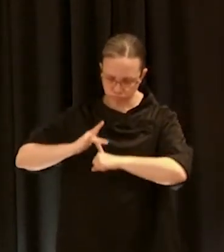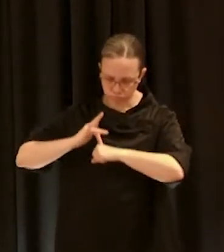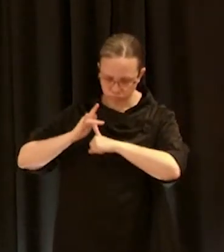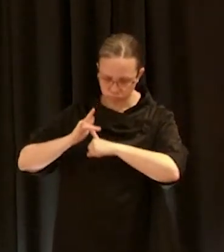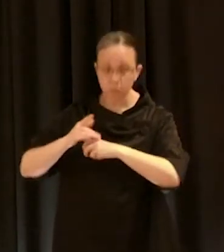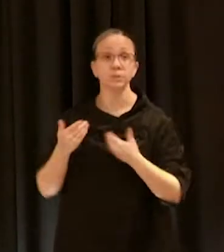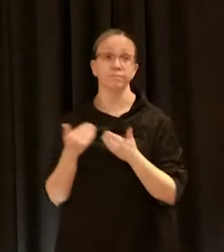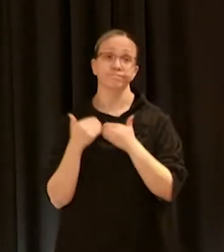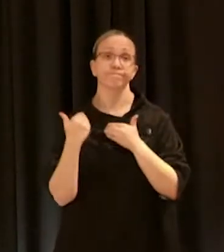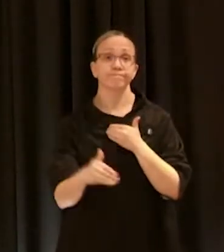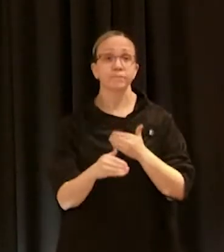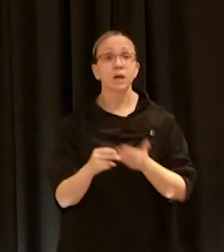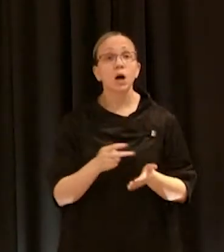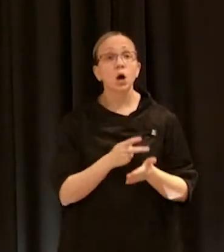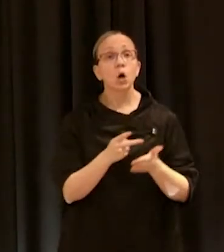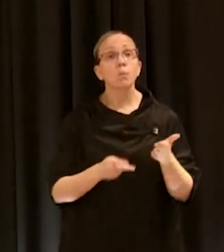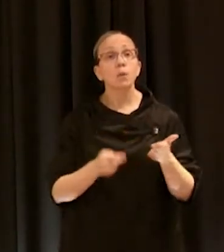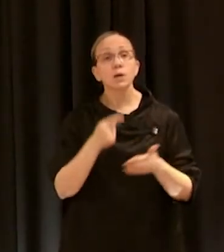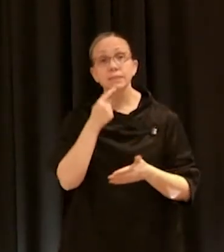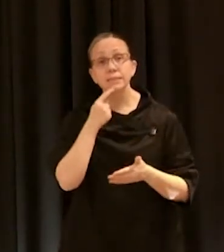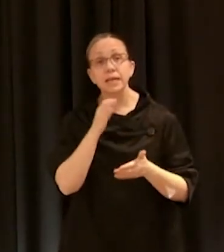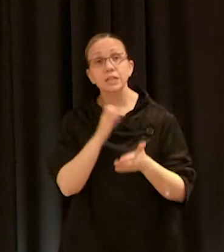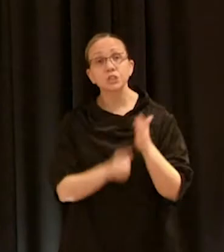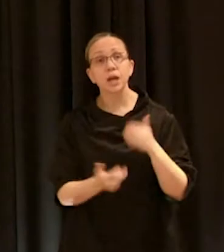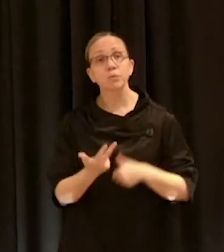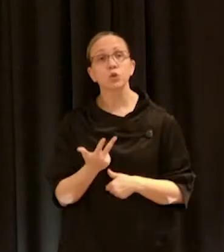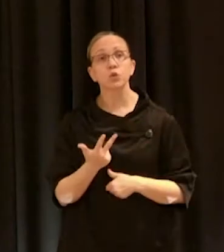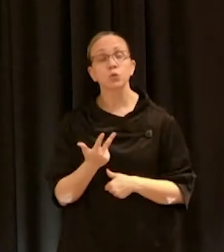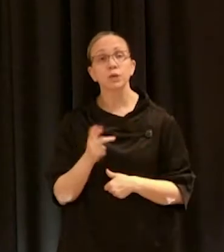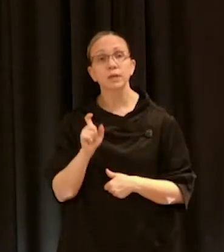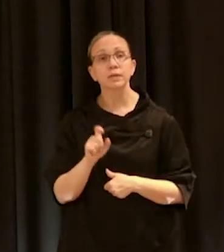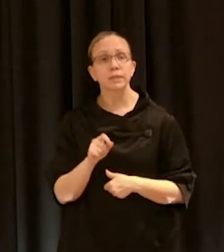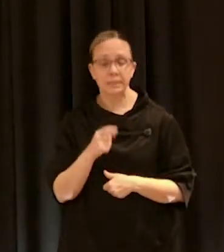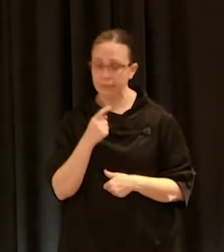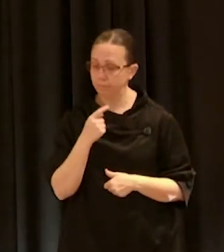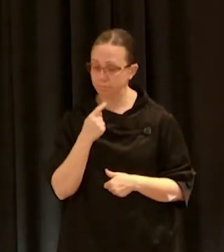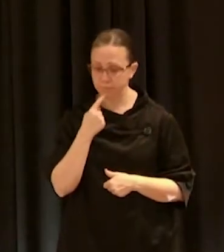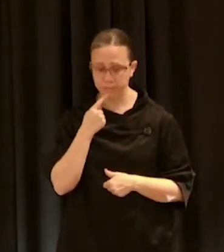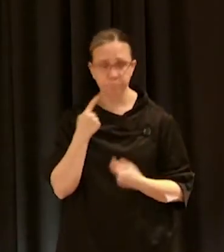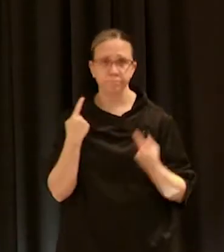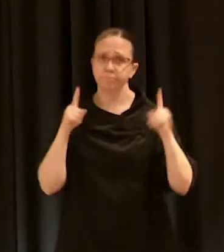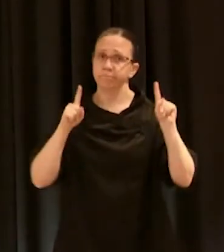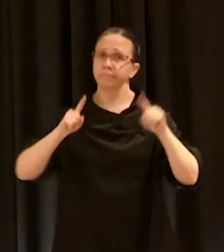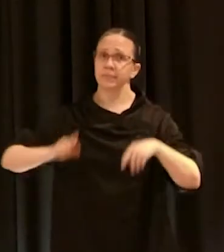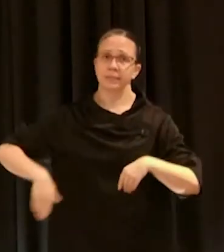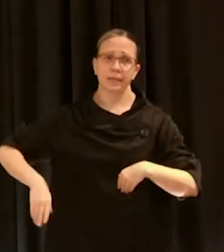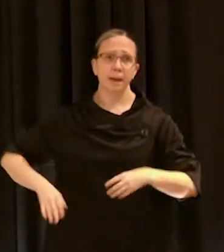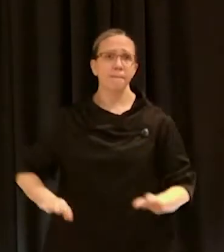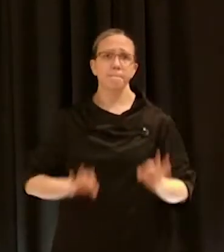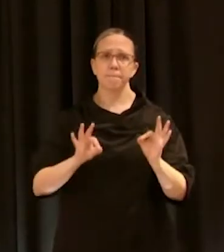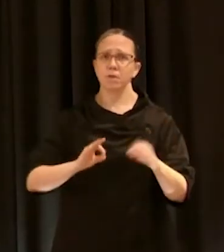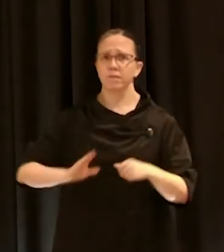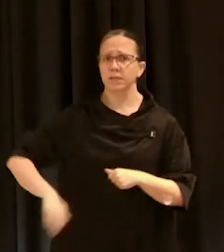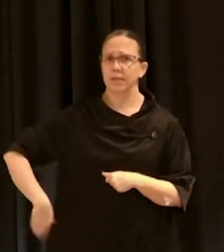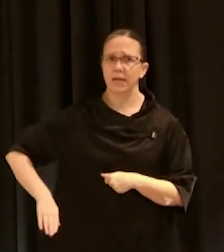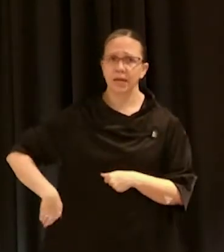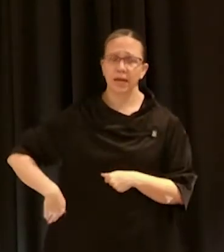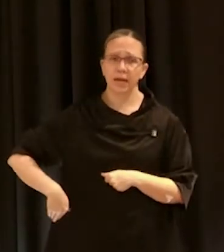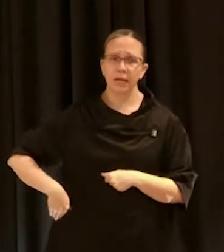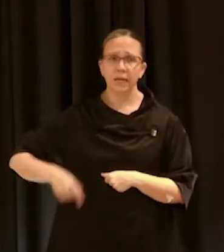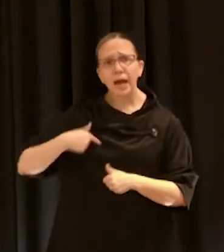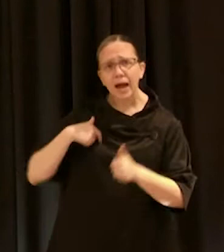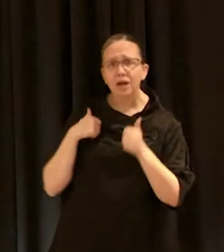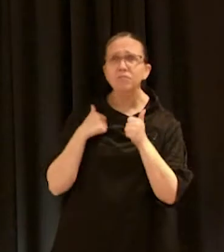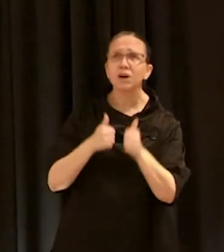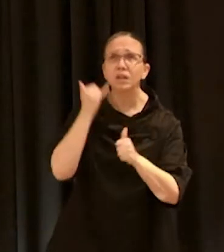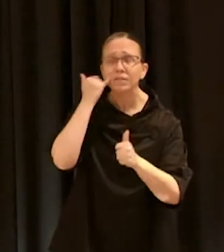here we go. Paul said in Philippians chapter 3, I haven't already attained, he said, I'm not already perfect. I follow